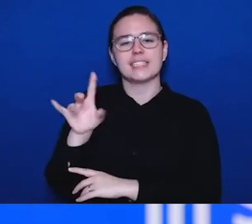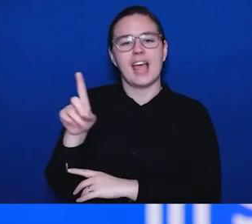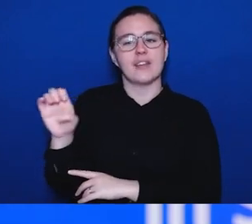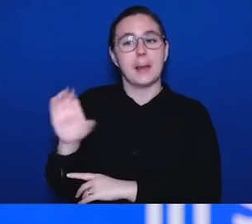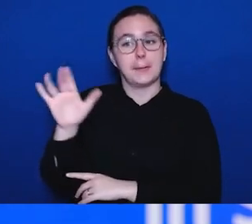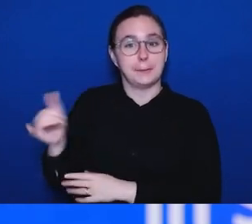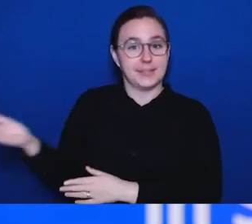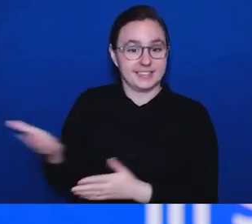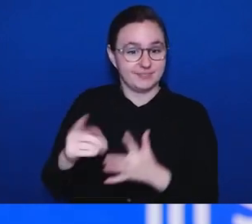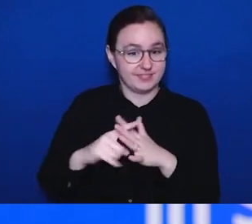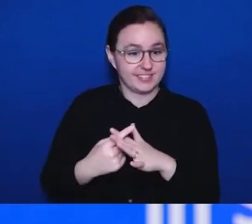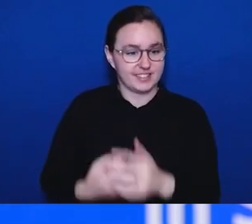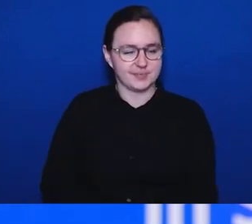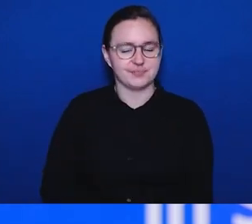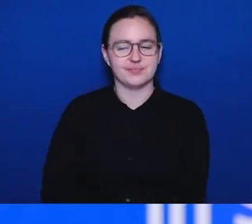Premier David Eby.